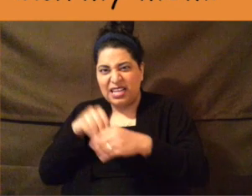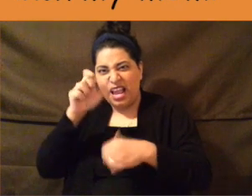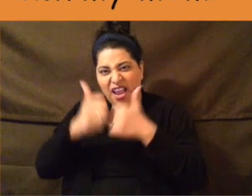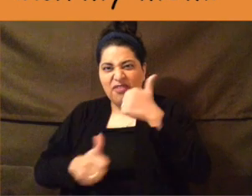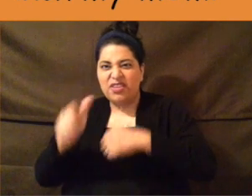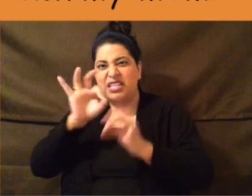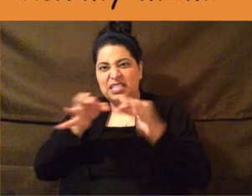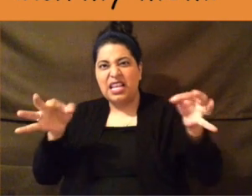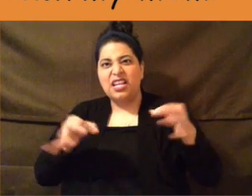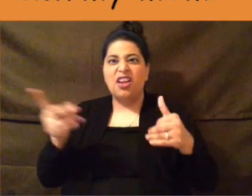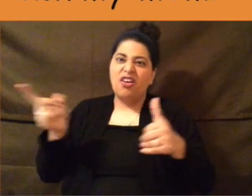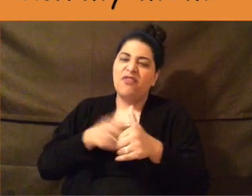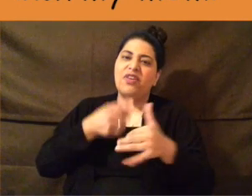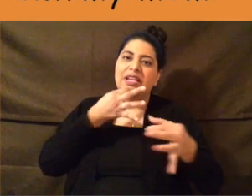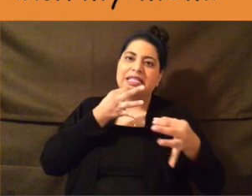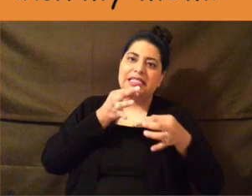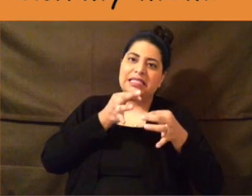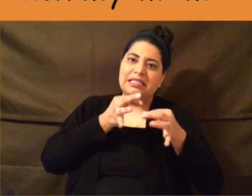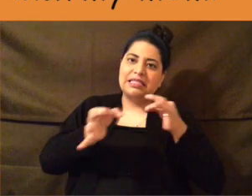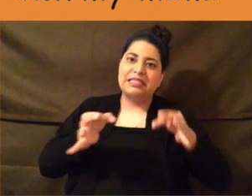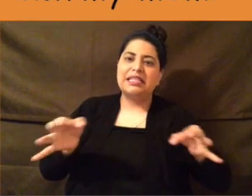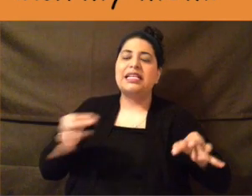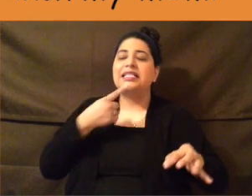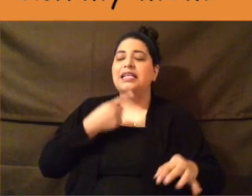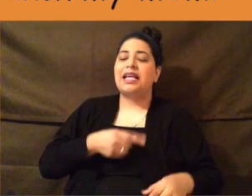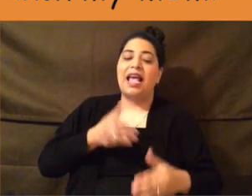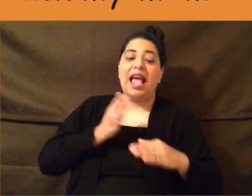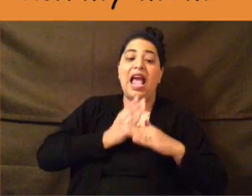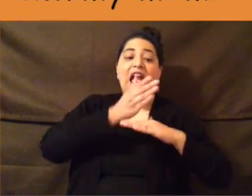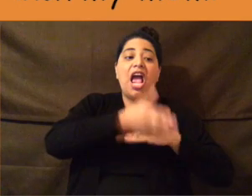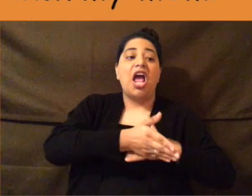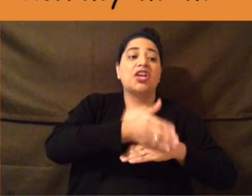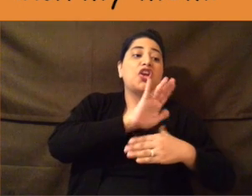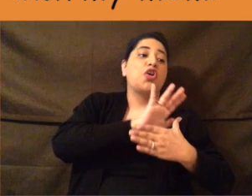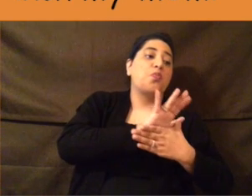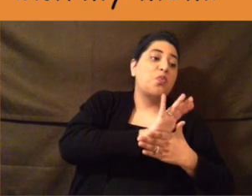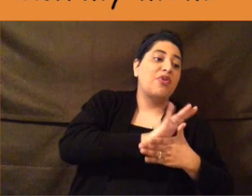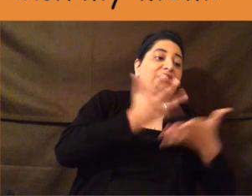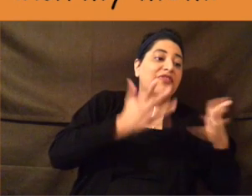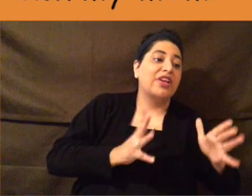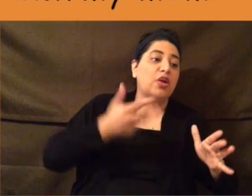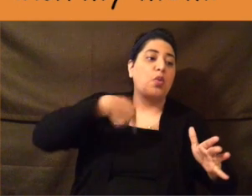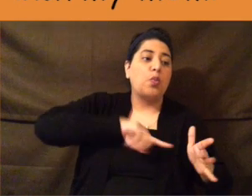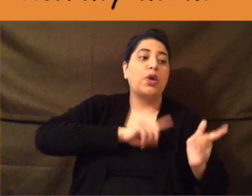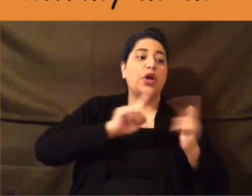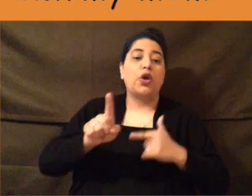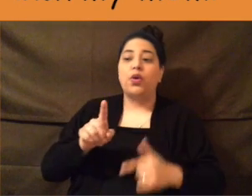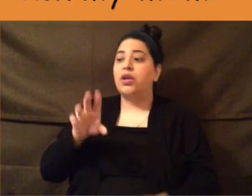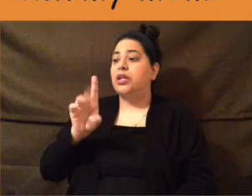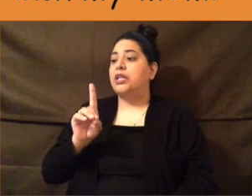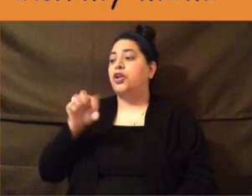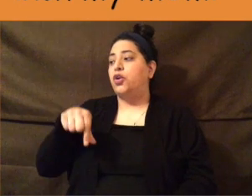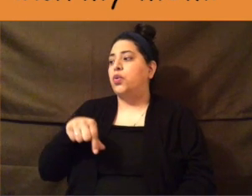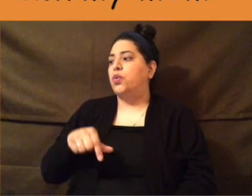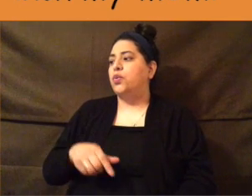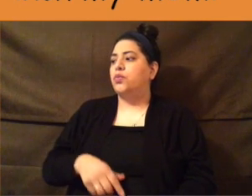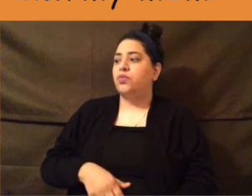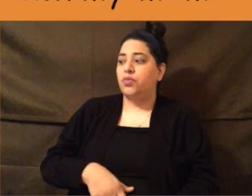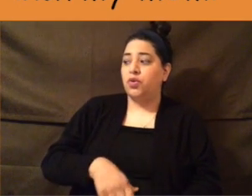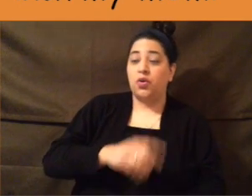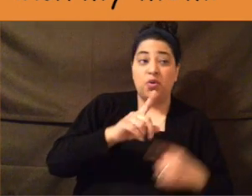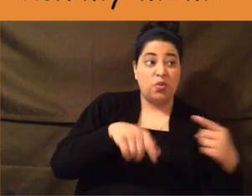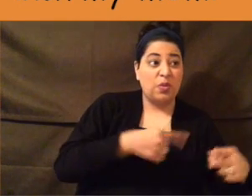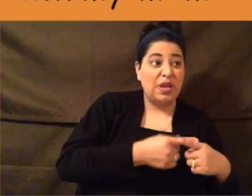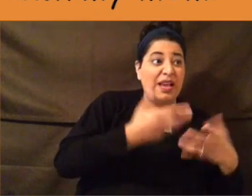in each sentence. So the first sentence says, after the movie was over, we went to Dairy Queen. As soon